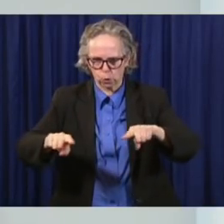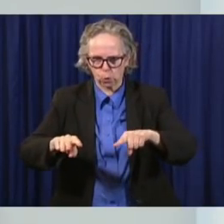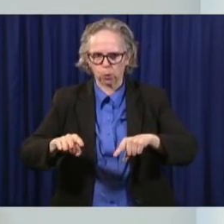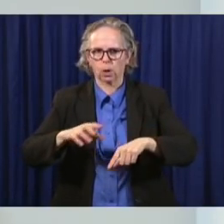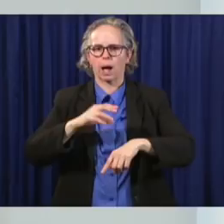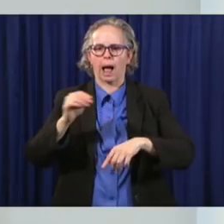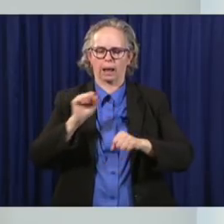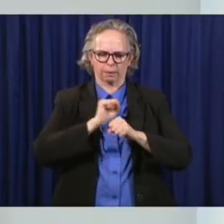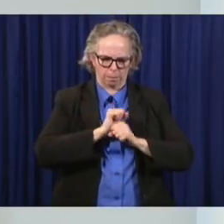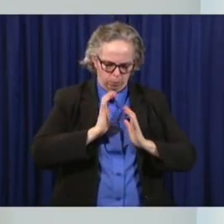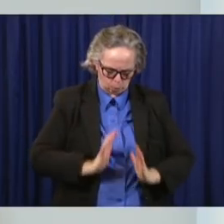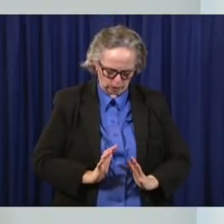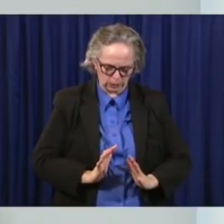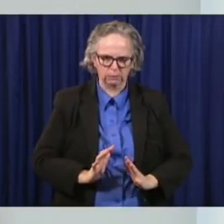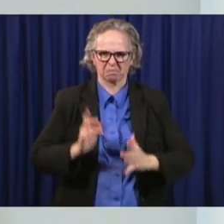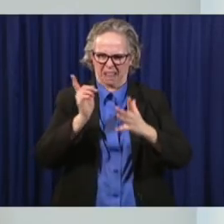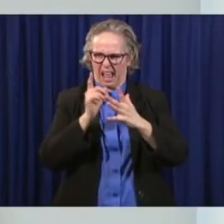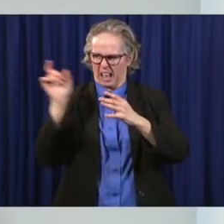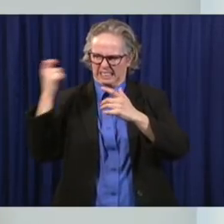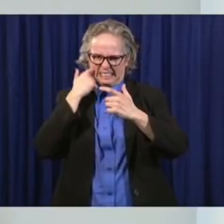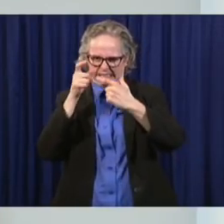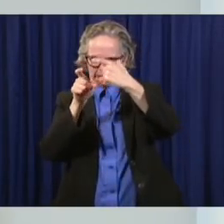work there. And